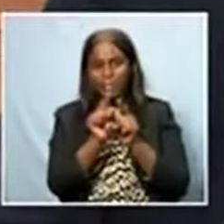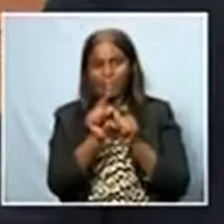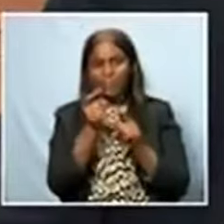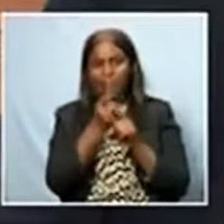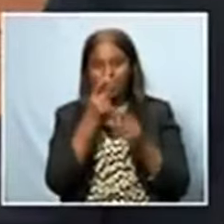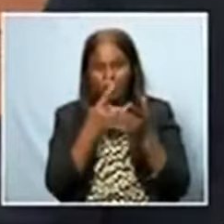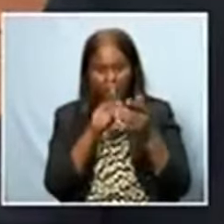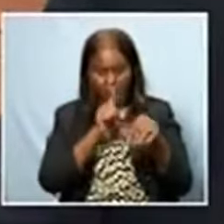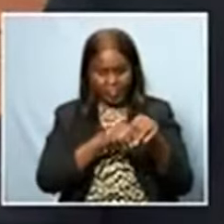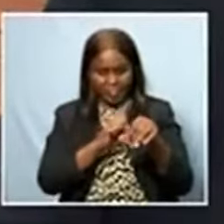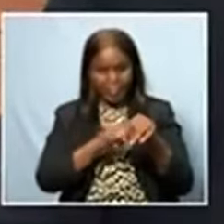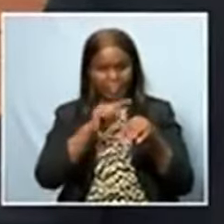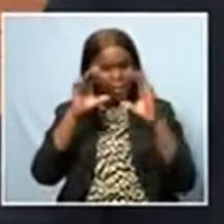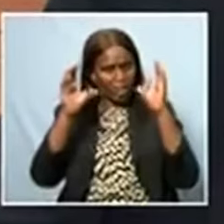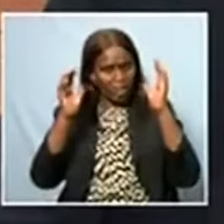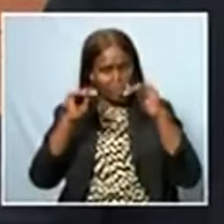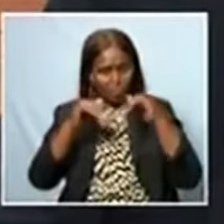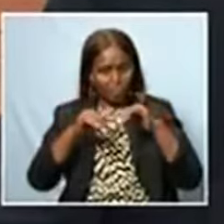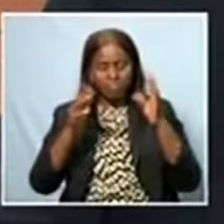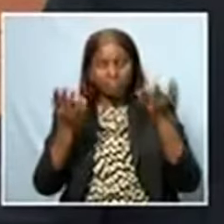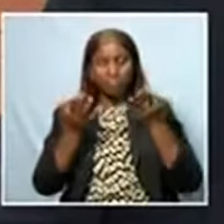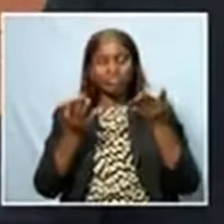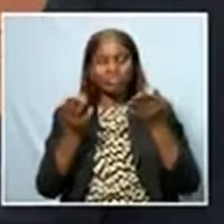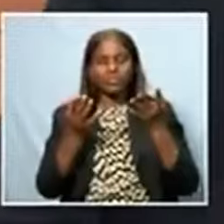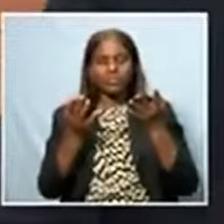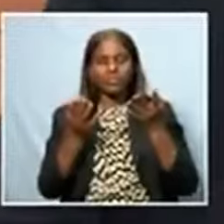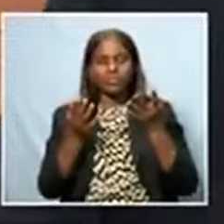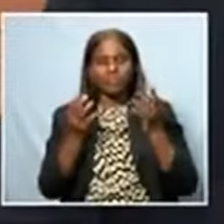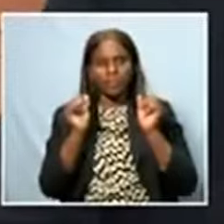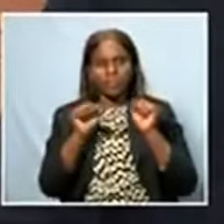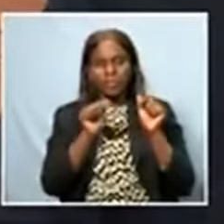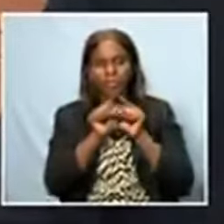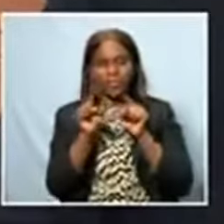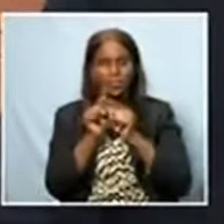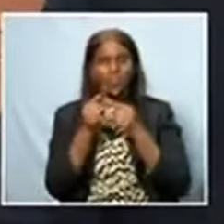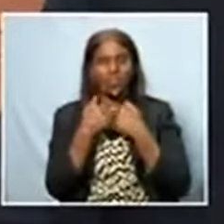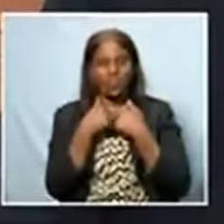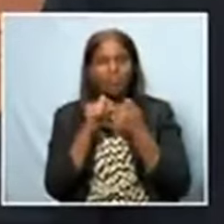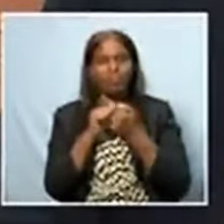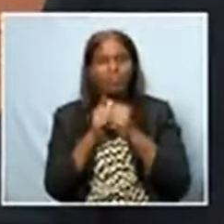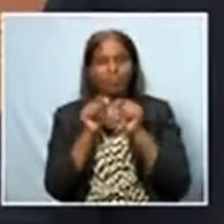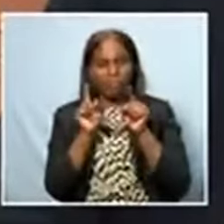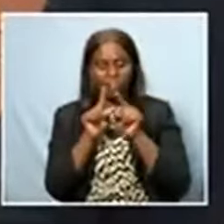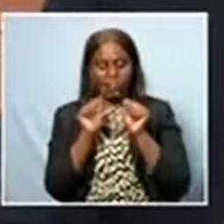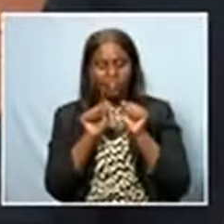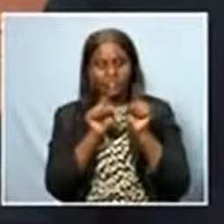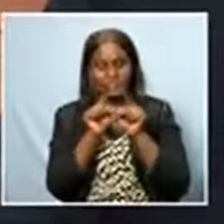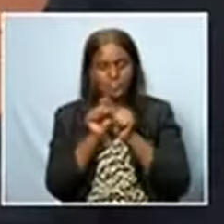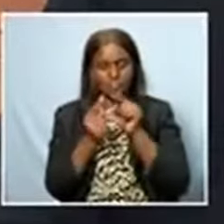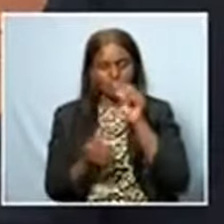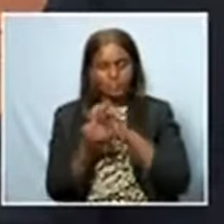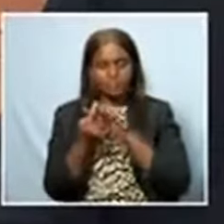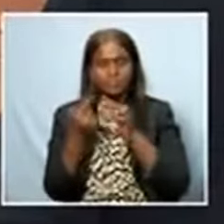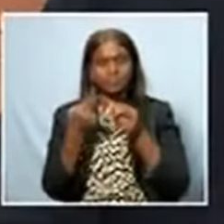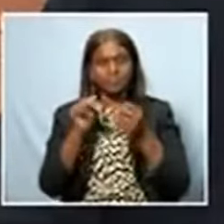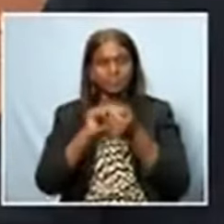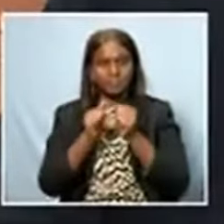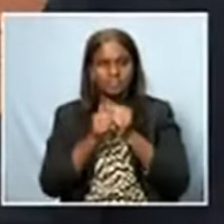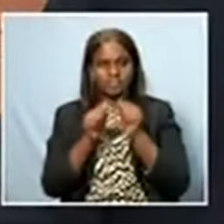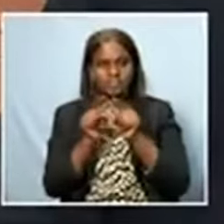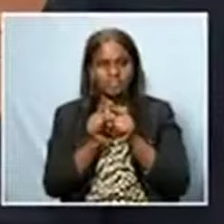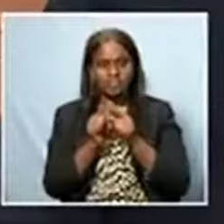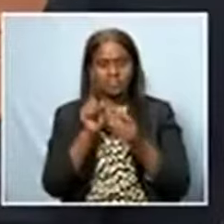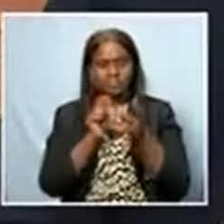come down. So we might, if we're not careful, see a sharp increase in milk, and the price will never